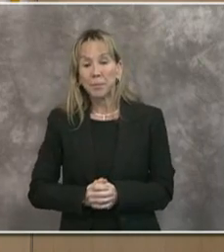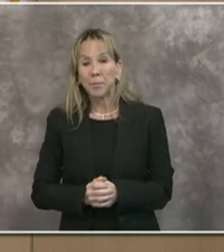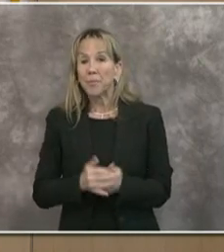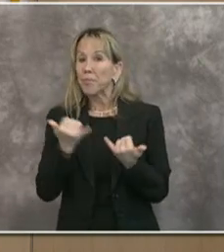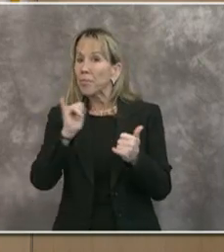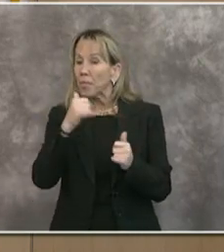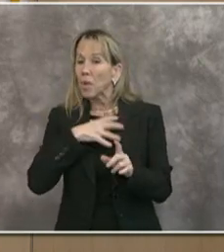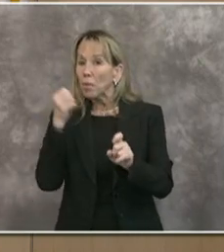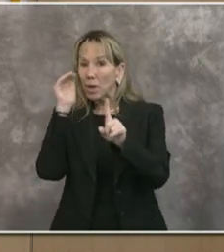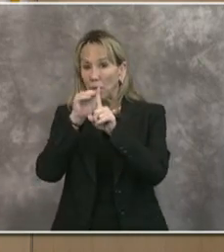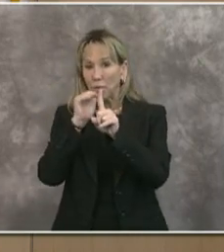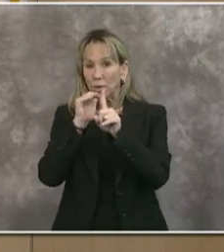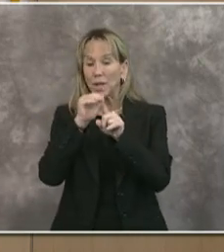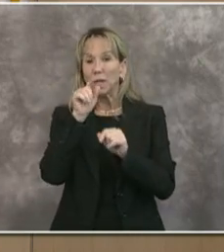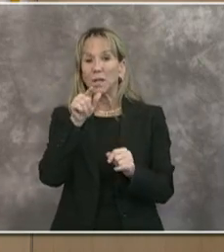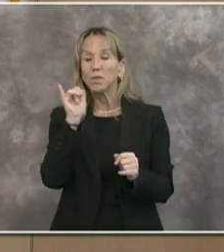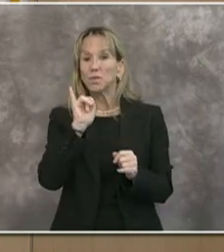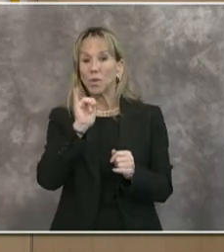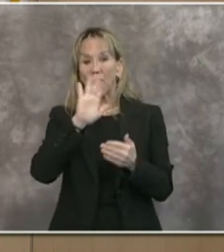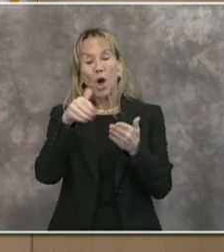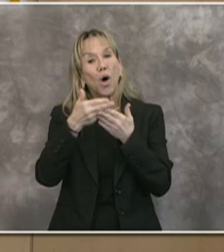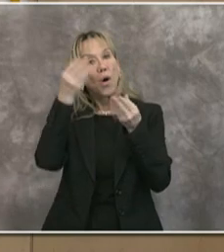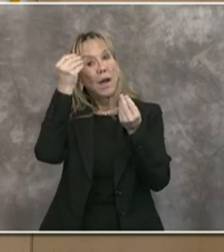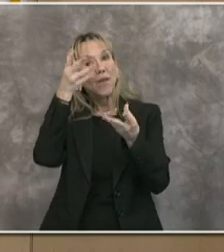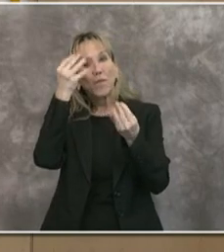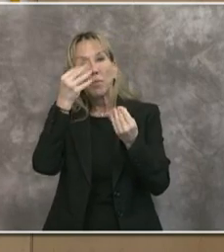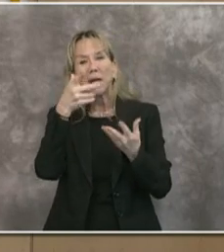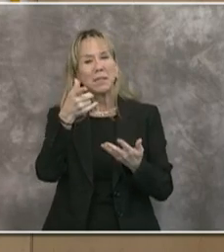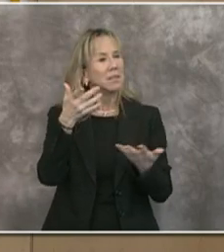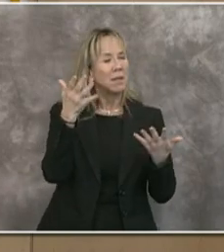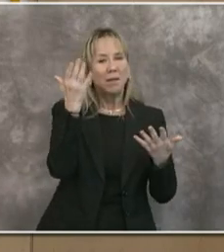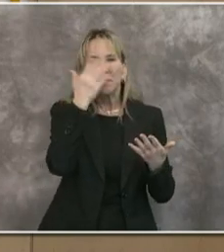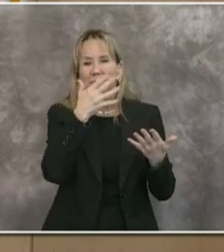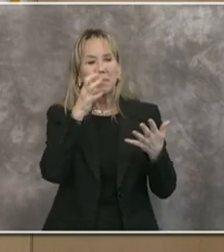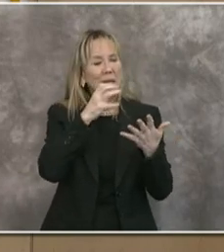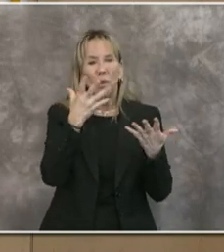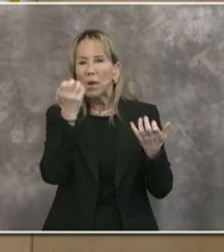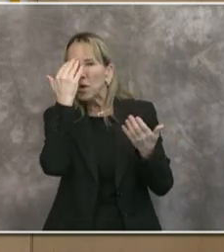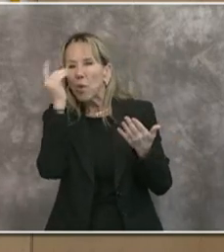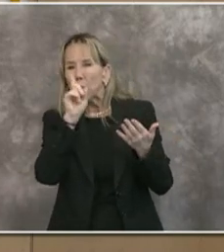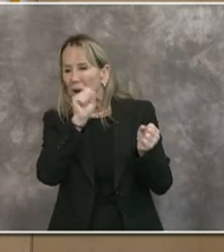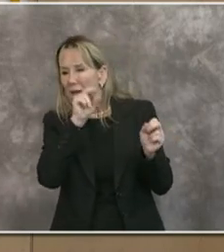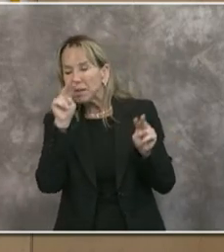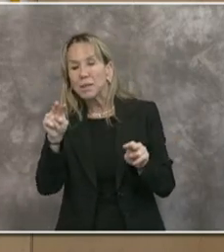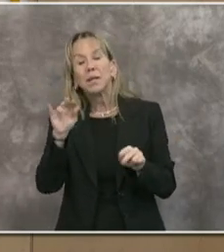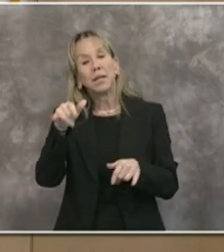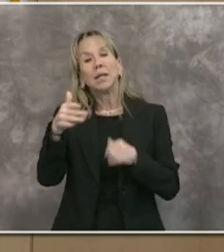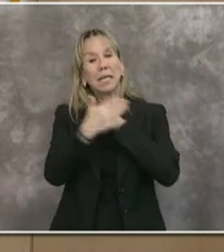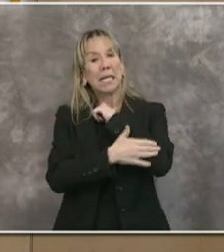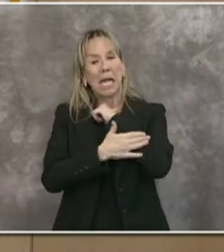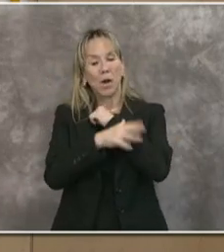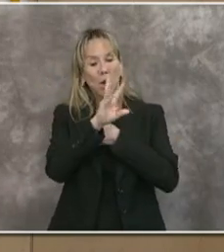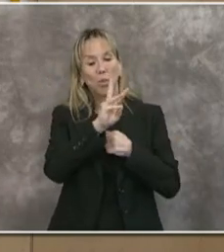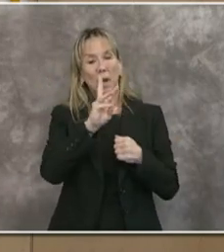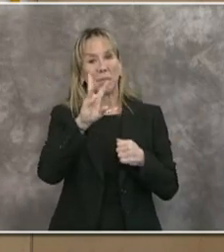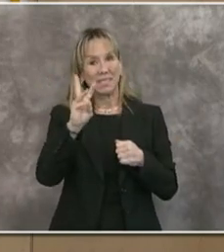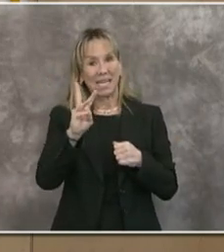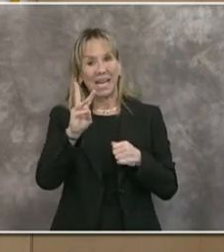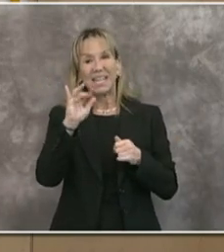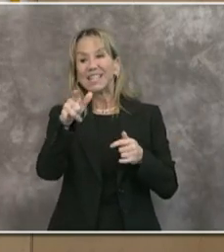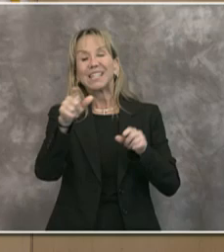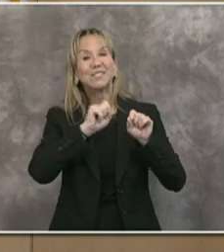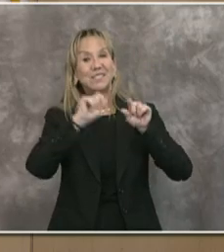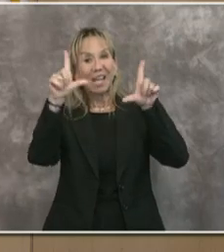as a reminder, all of this information and more can be found on our county's website, which is at the bottom of the slides that